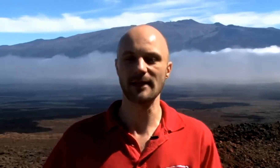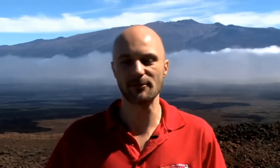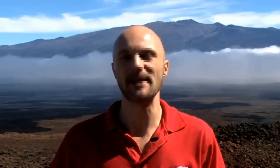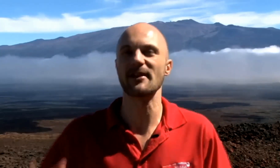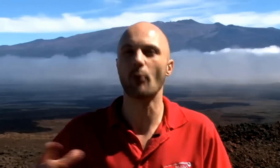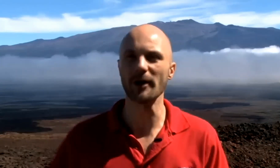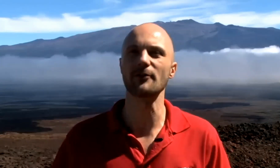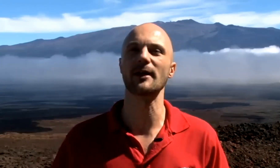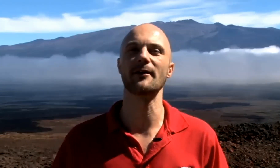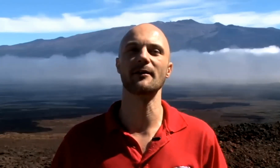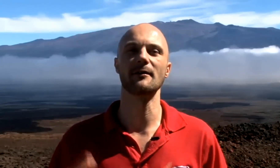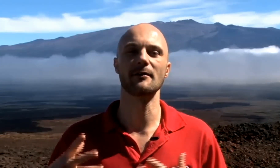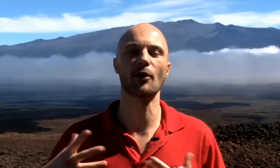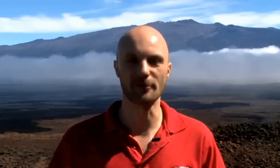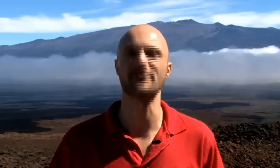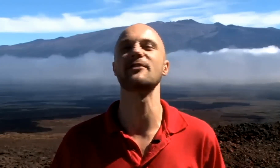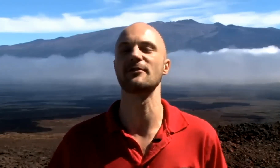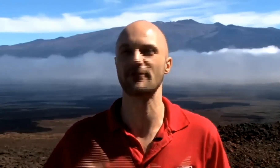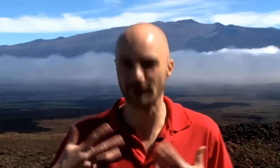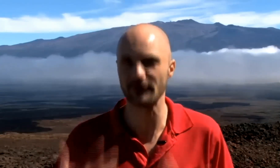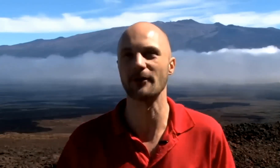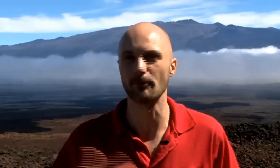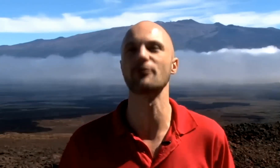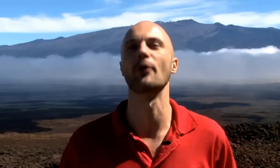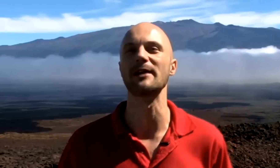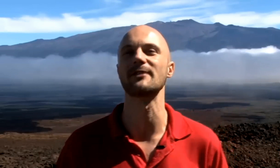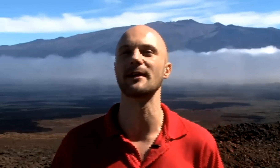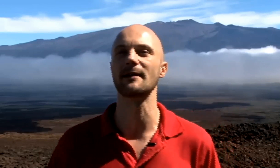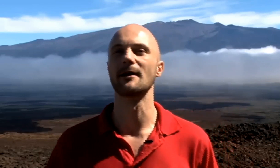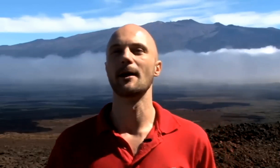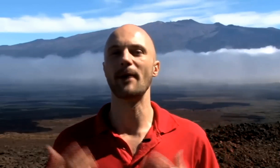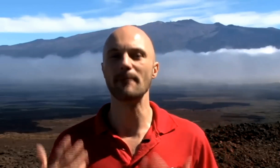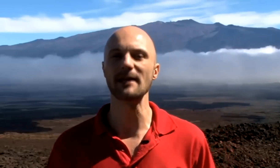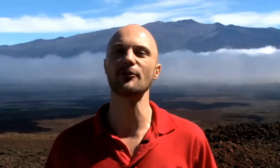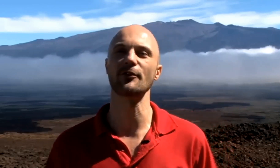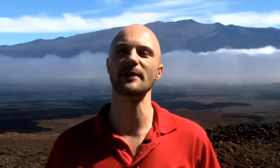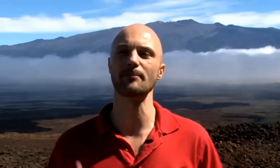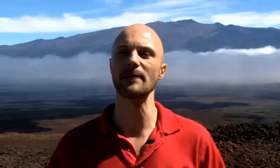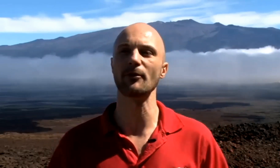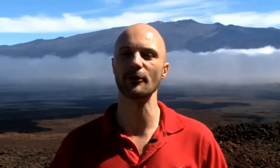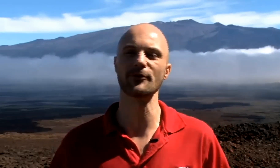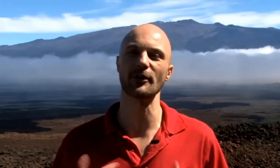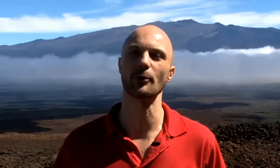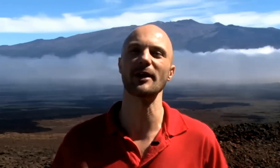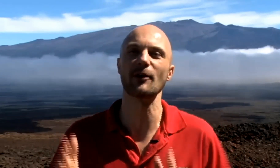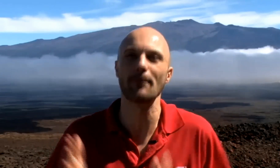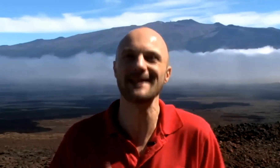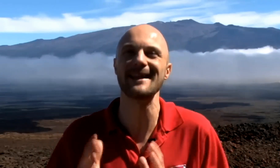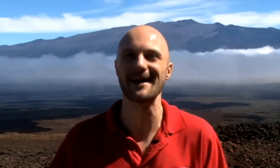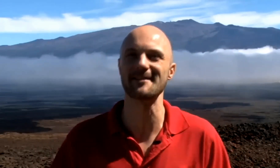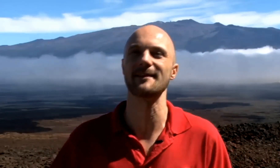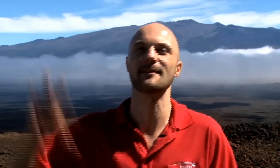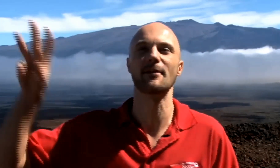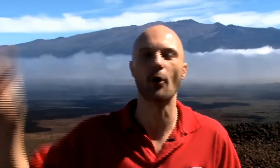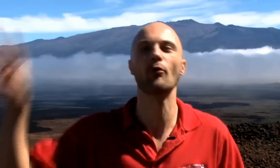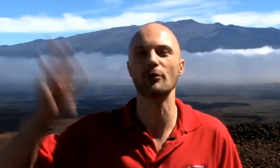sharing the same space and working together, conversations start much more easily. And by making sure that people don't start working